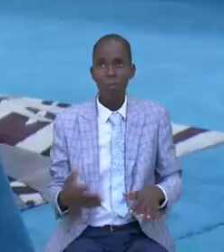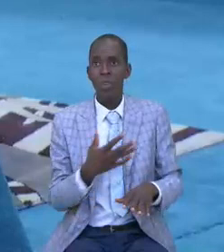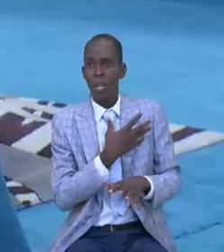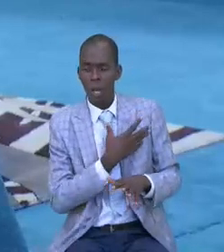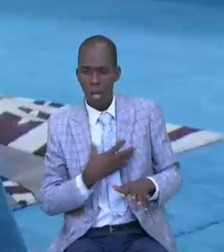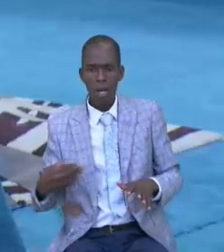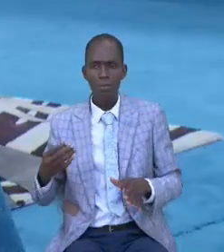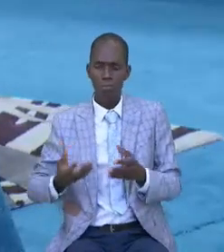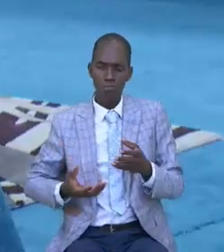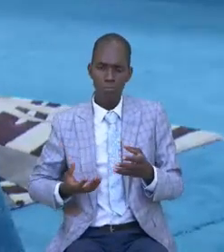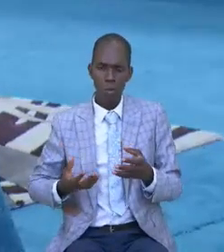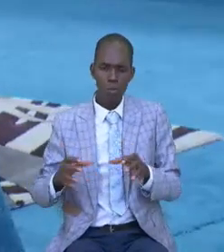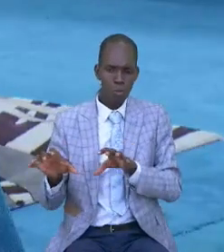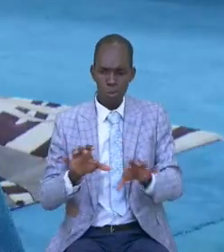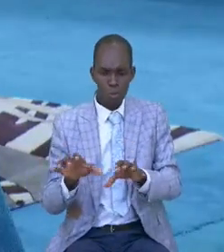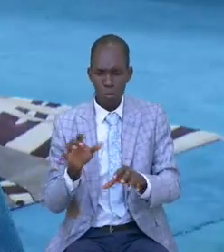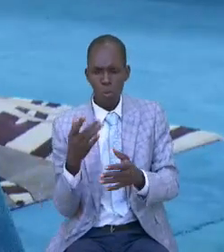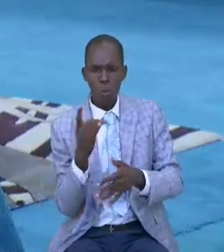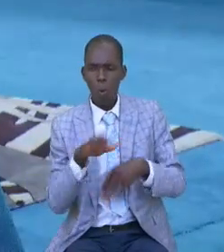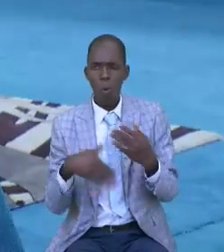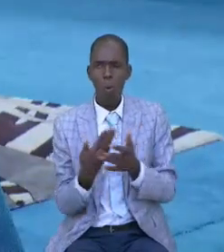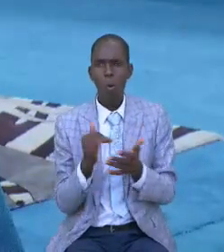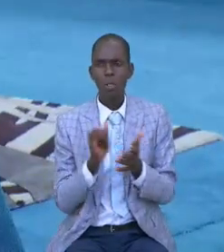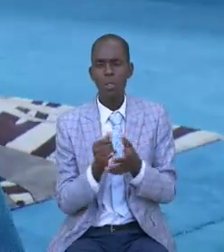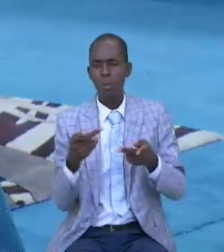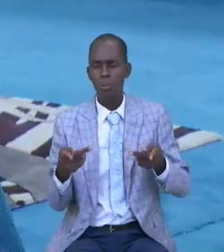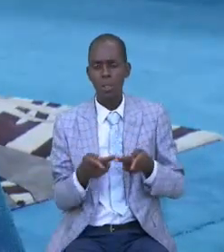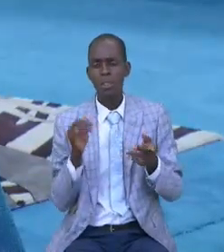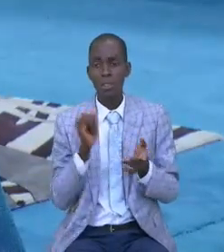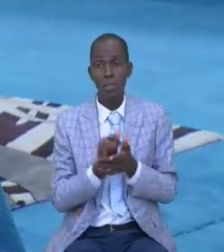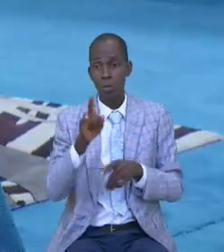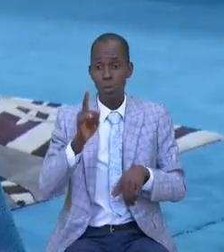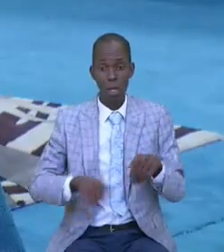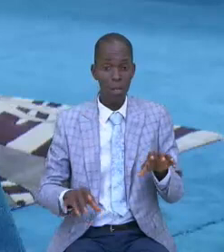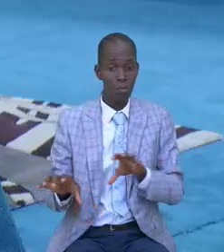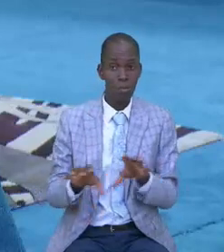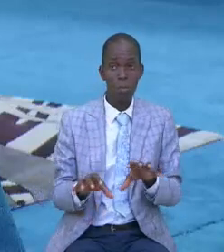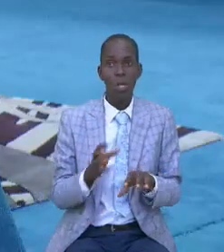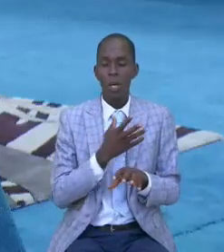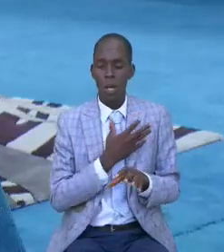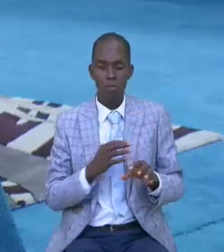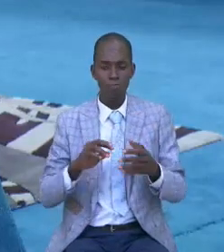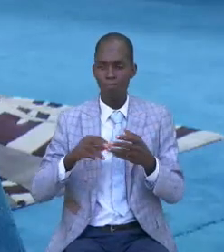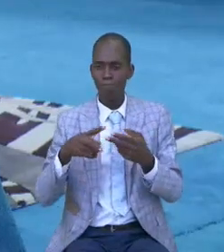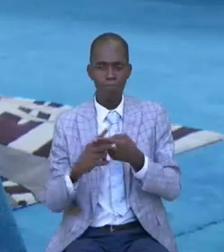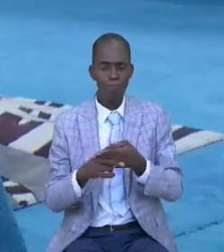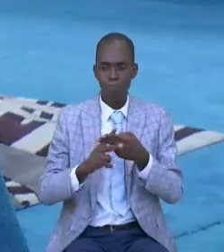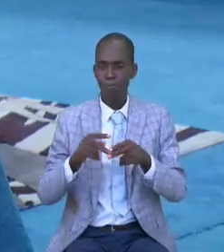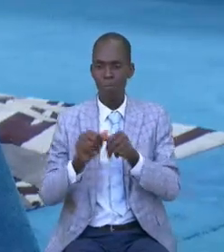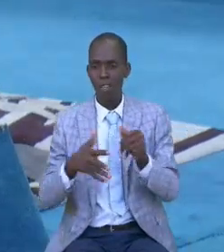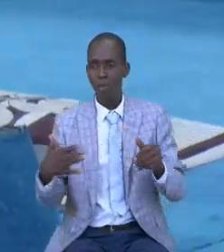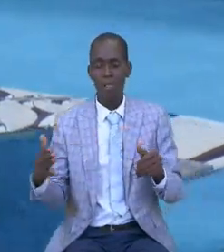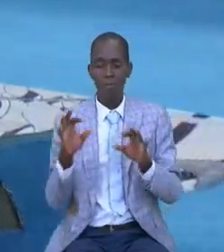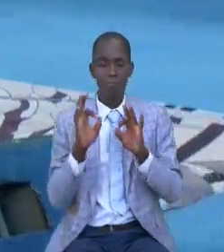hand in the places that are not visible to the ordinary man, and he screws up everything, and he